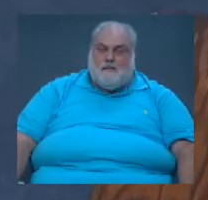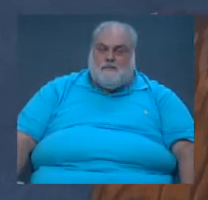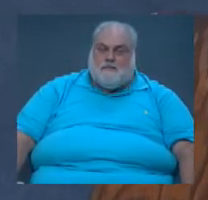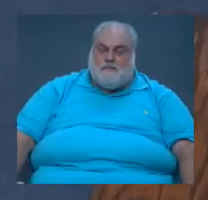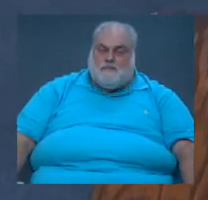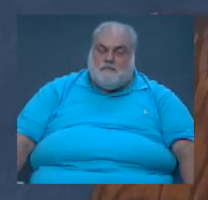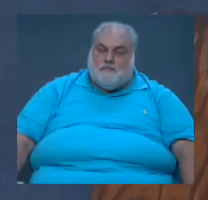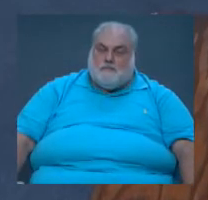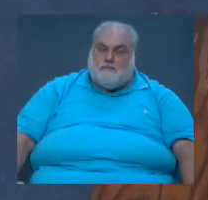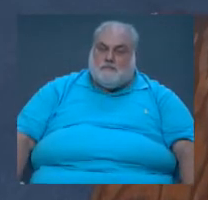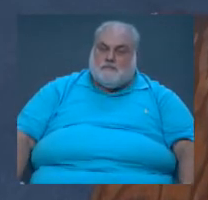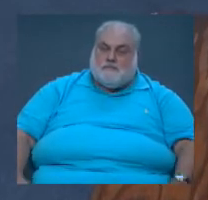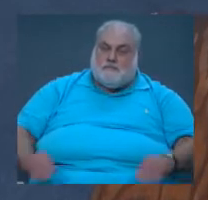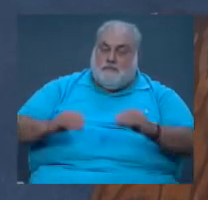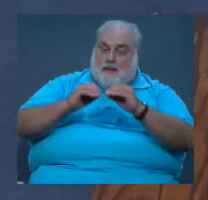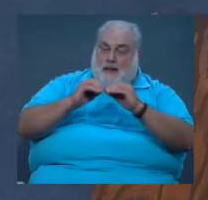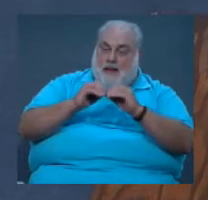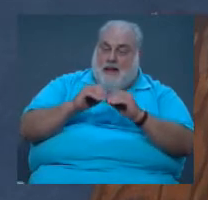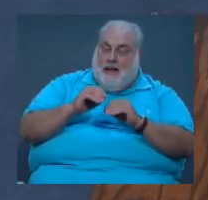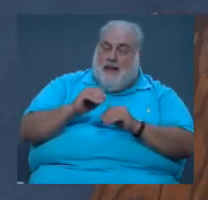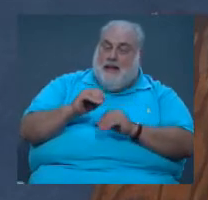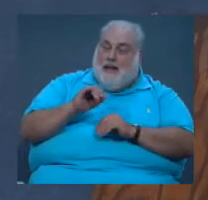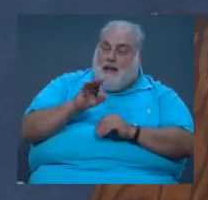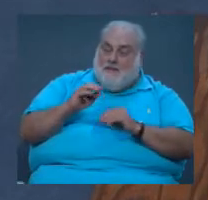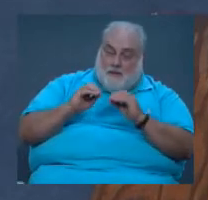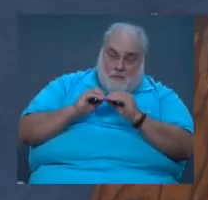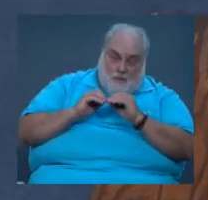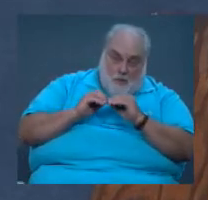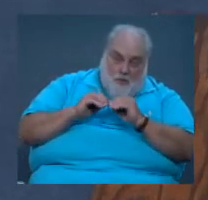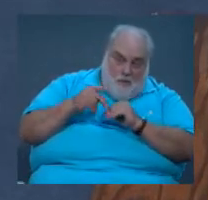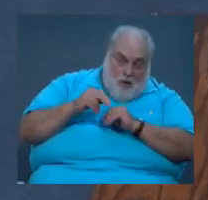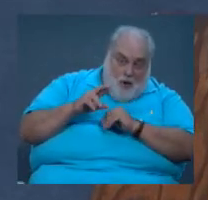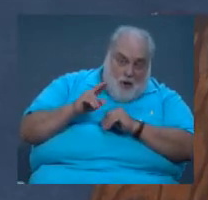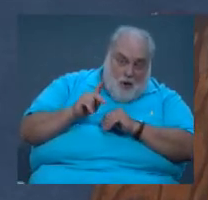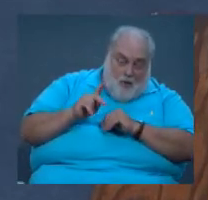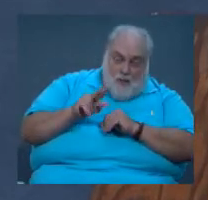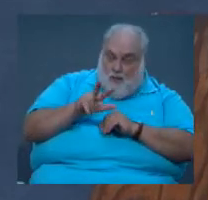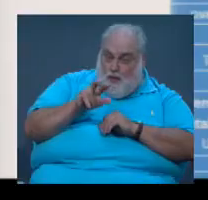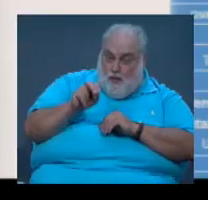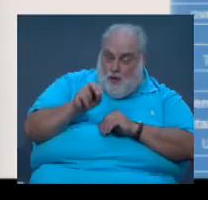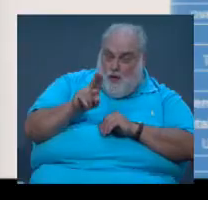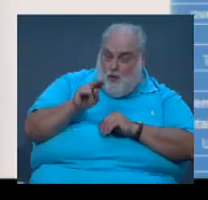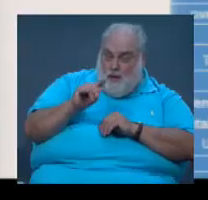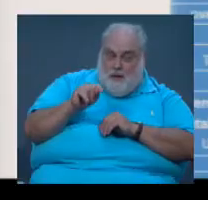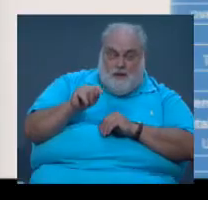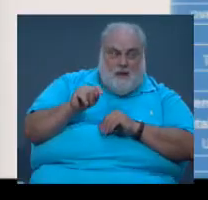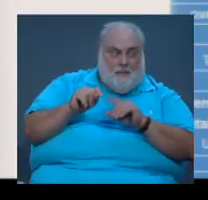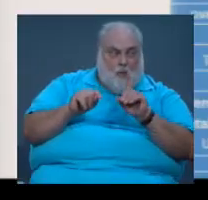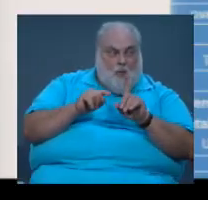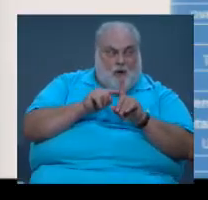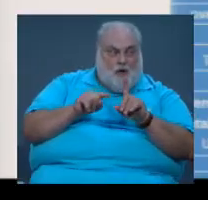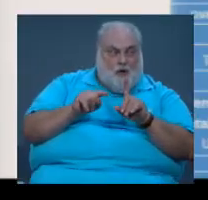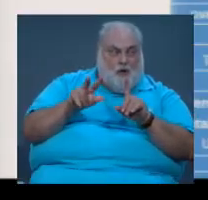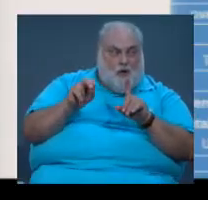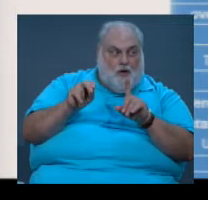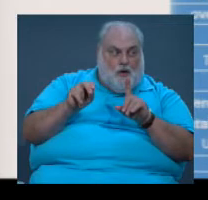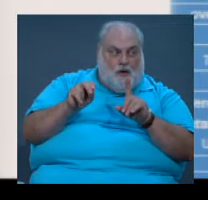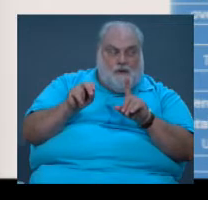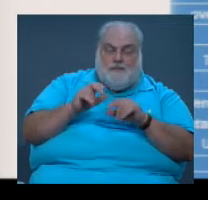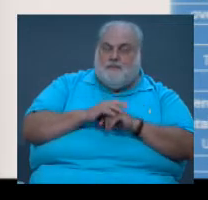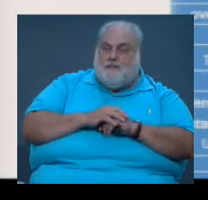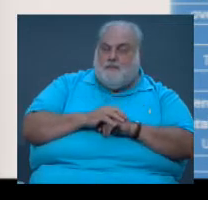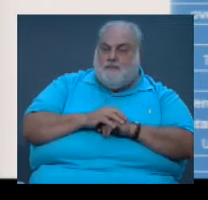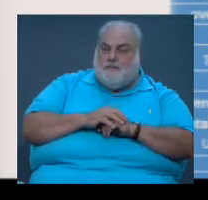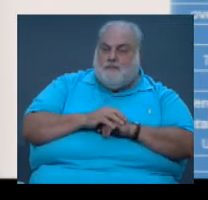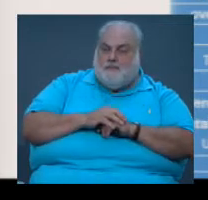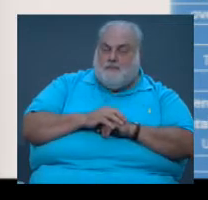mean, they're categorized just like if it's a mobile home park with 30 units in that, they would be in that category 21 to 30.